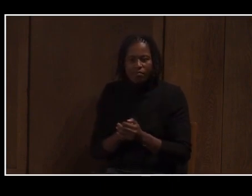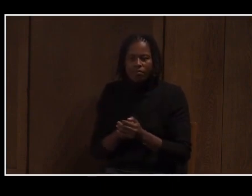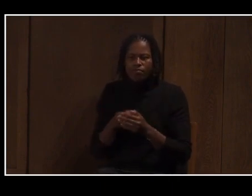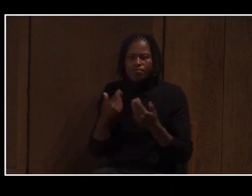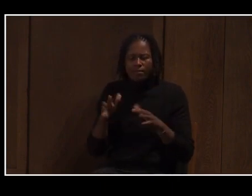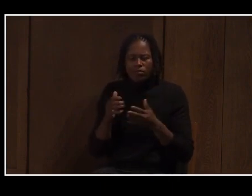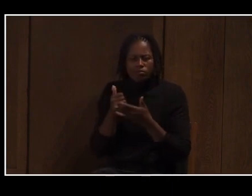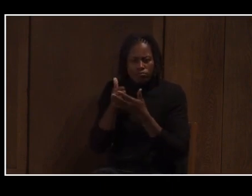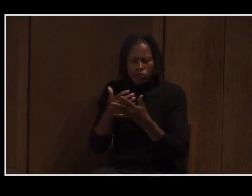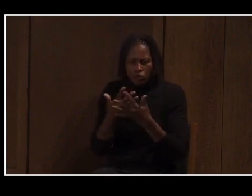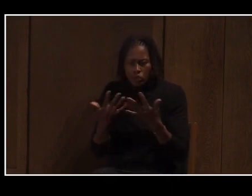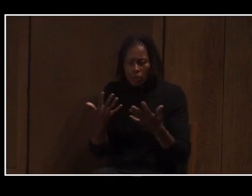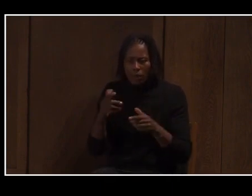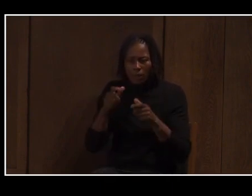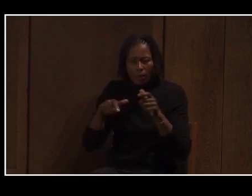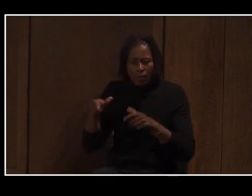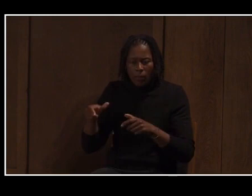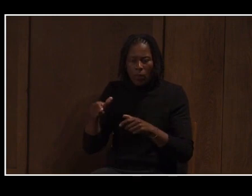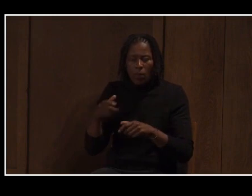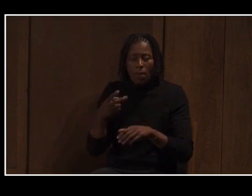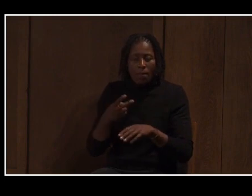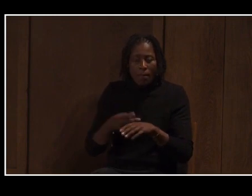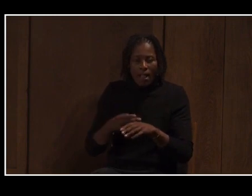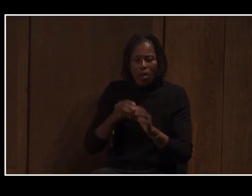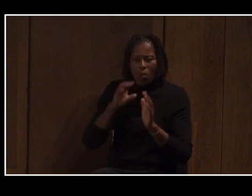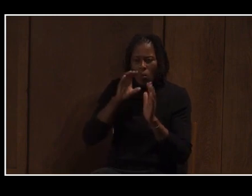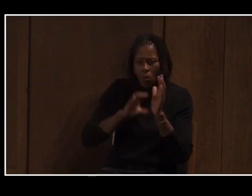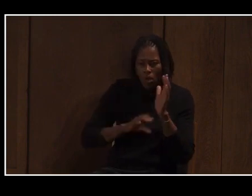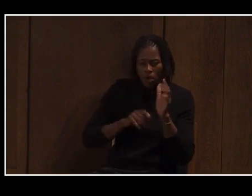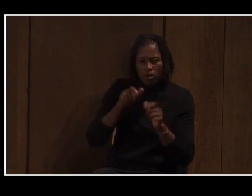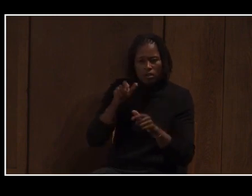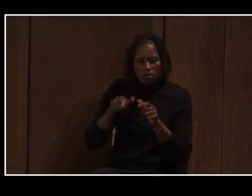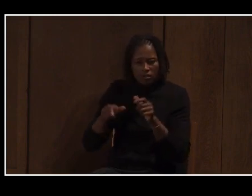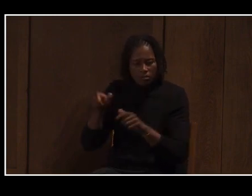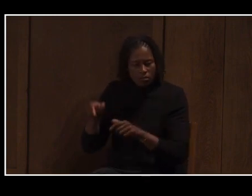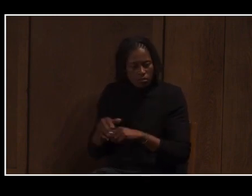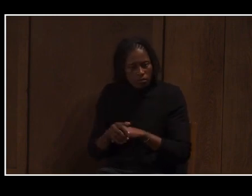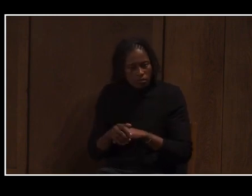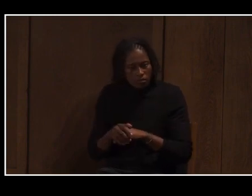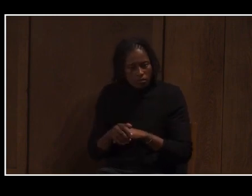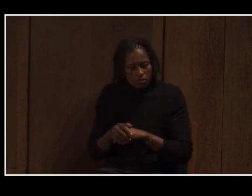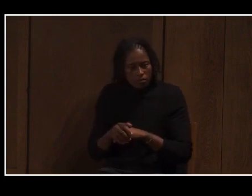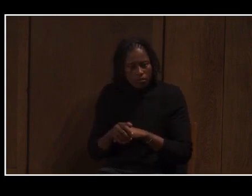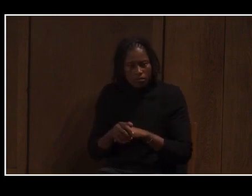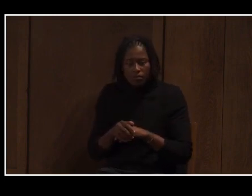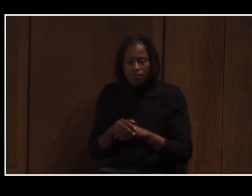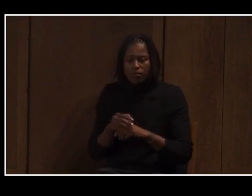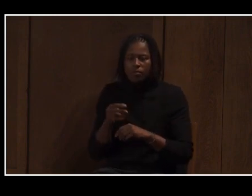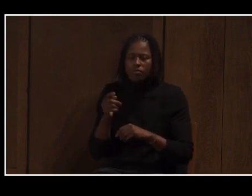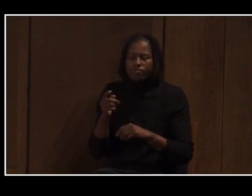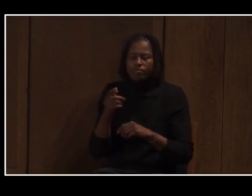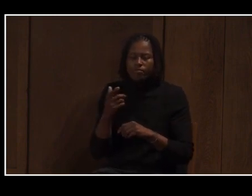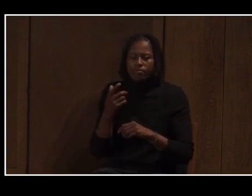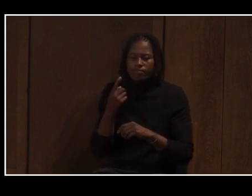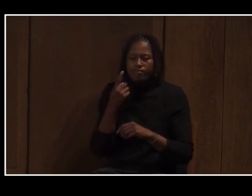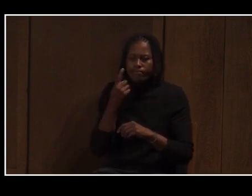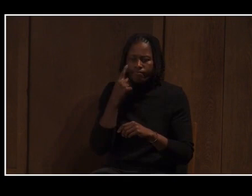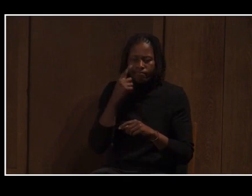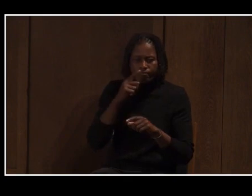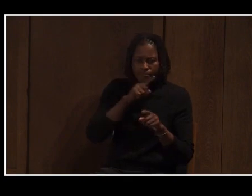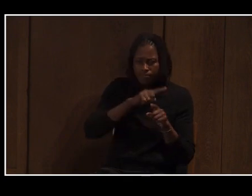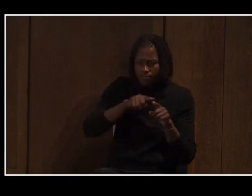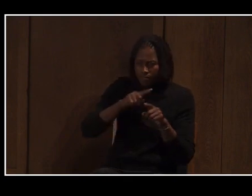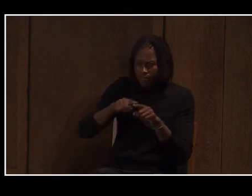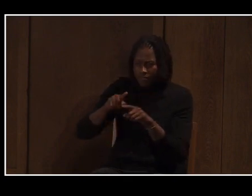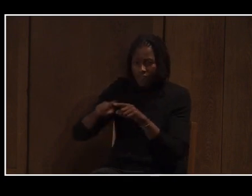people of color, working class people, to manifest and realize their full selves. And he sees the different imaginaries and the worlds that they can live